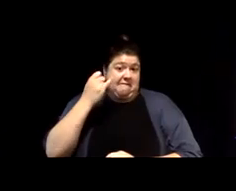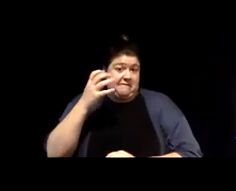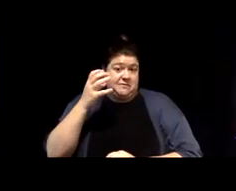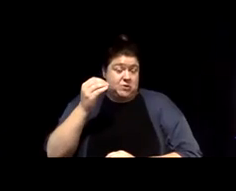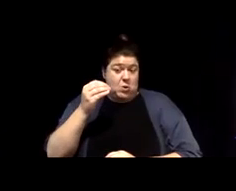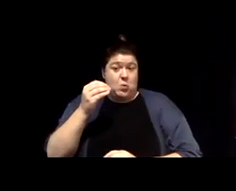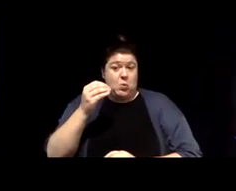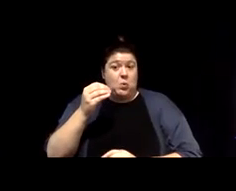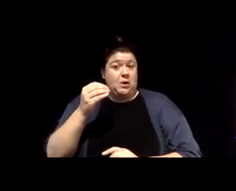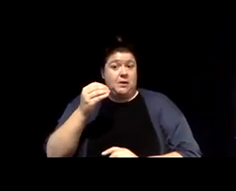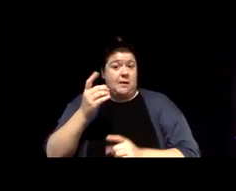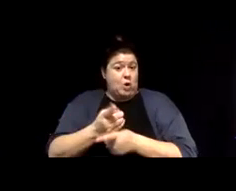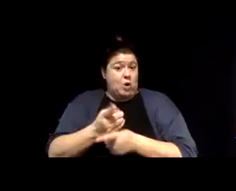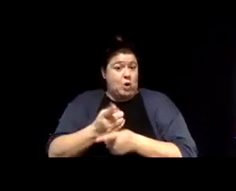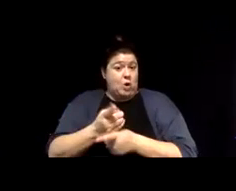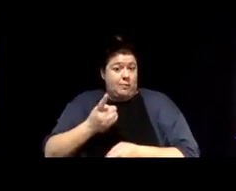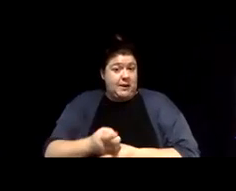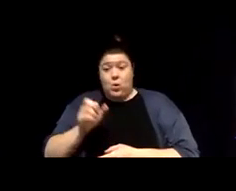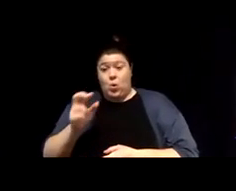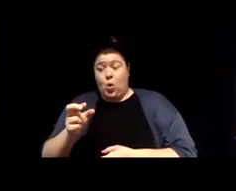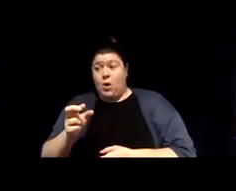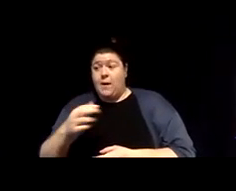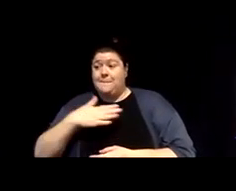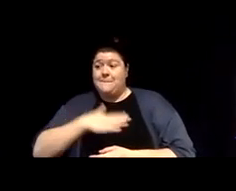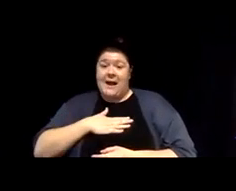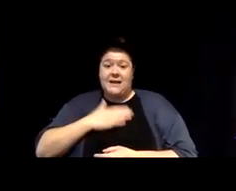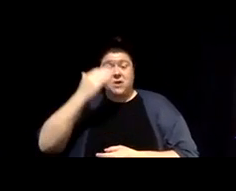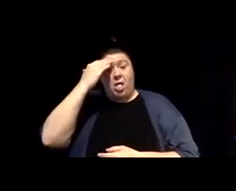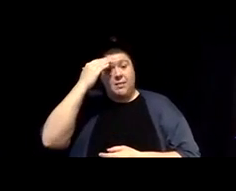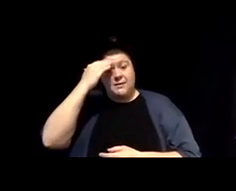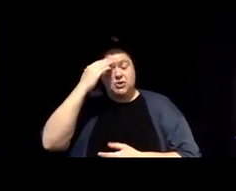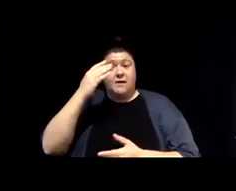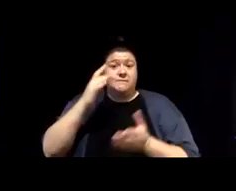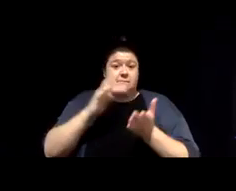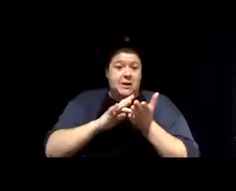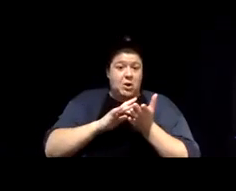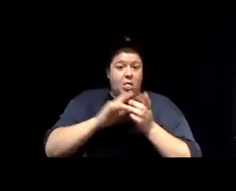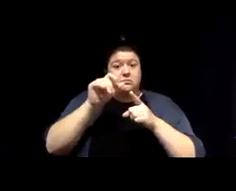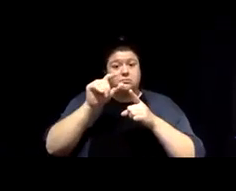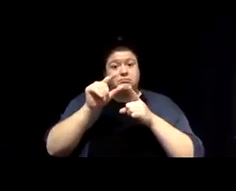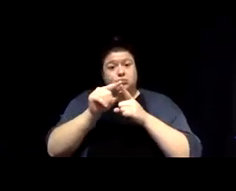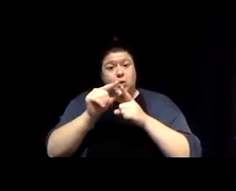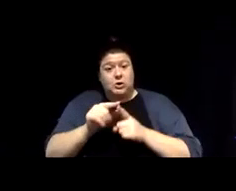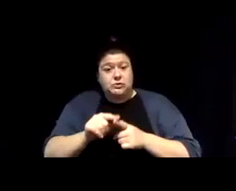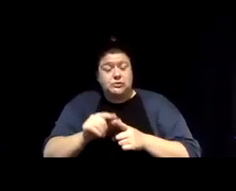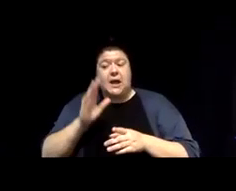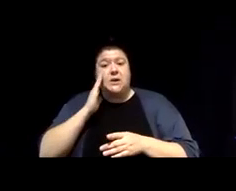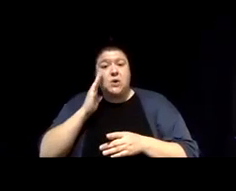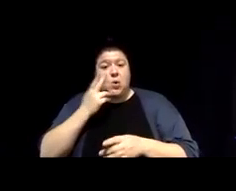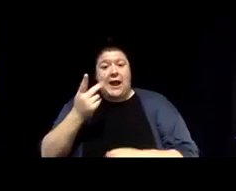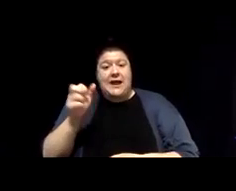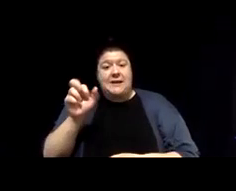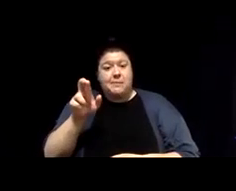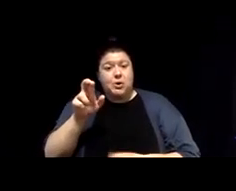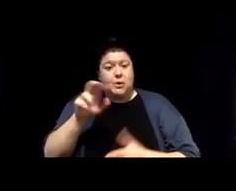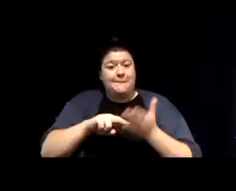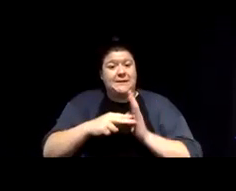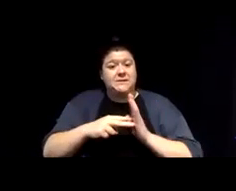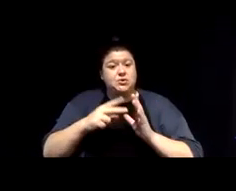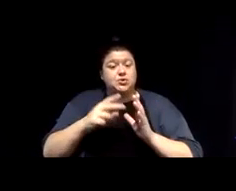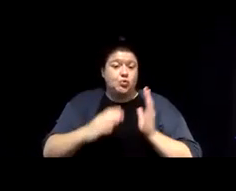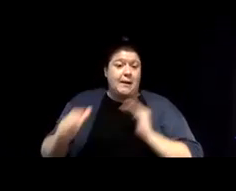you know, based on my knowledge of medical terminology, I know that hyper is too much,